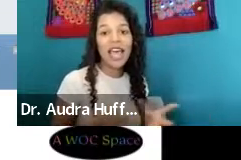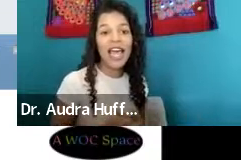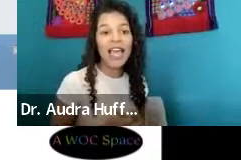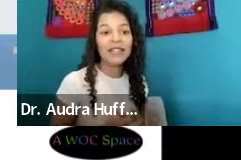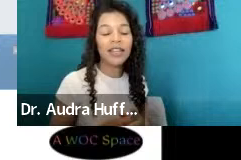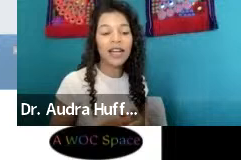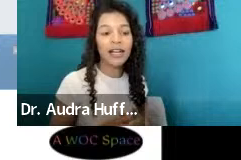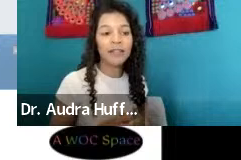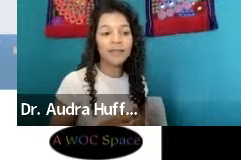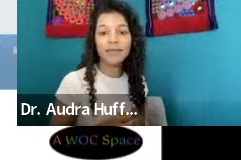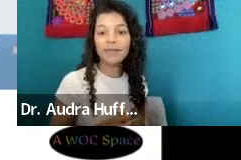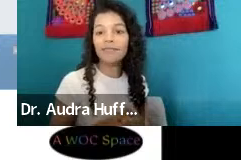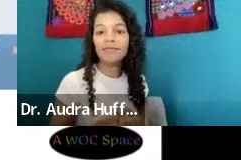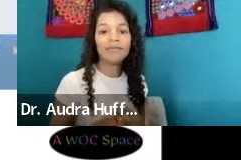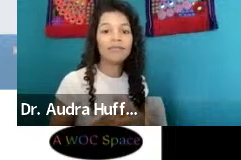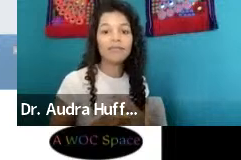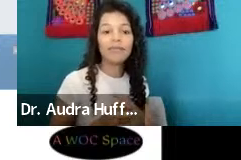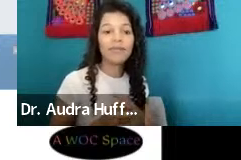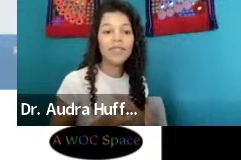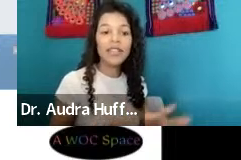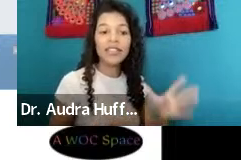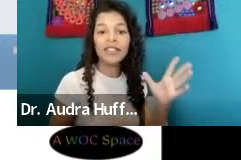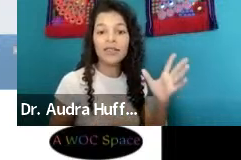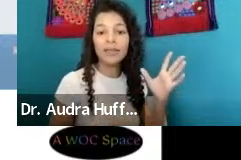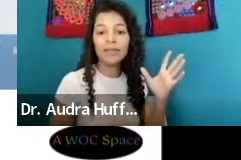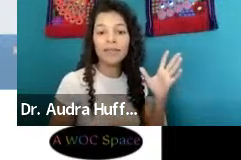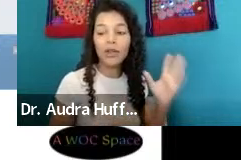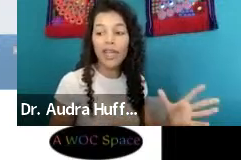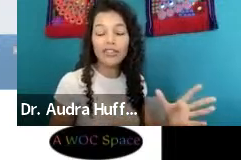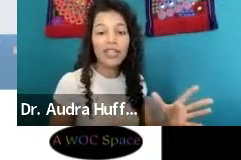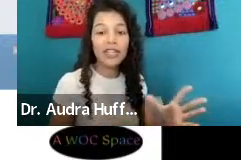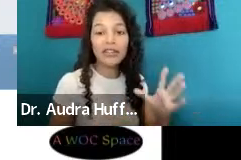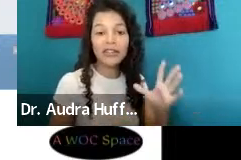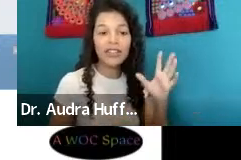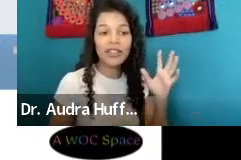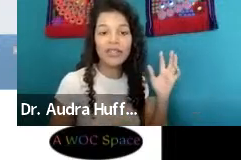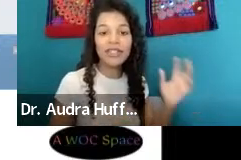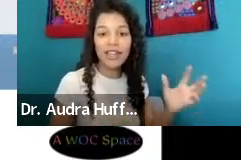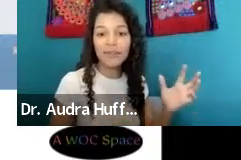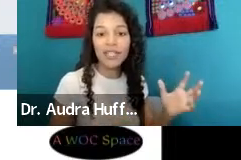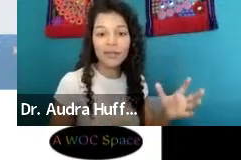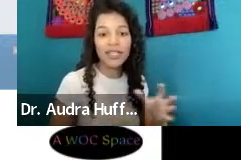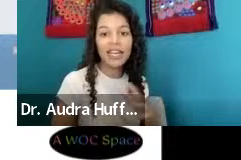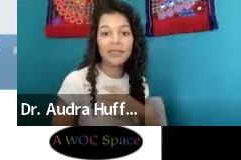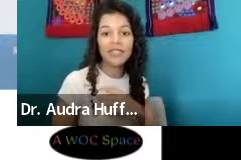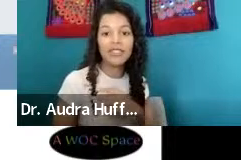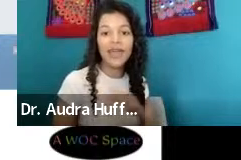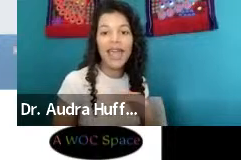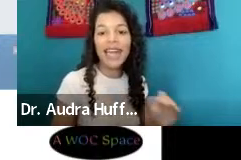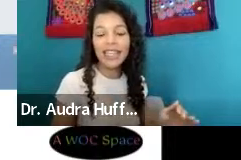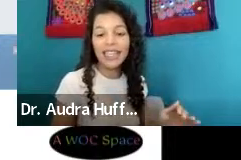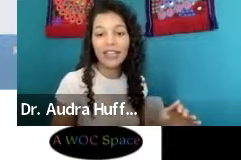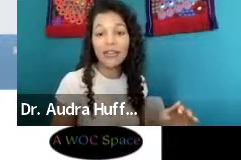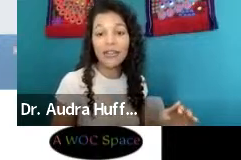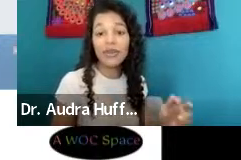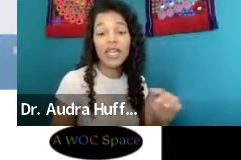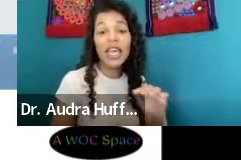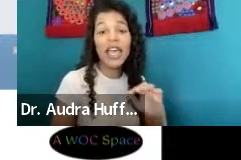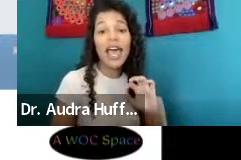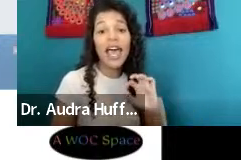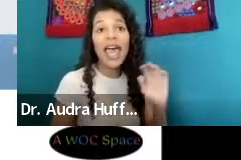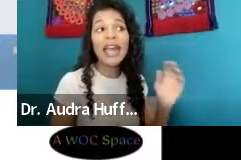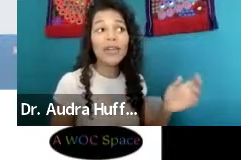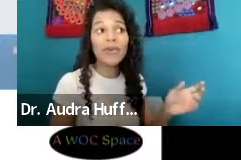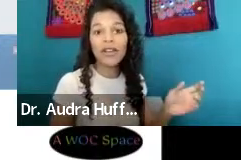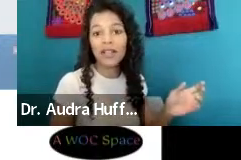right? And this equation or, you know, these steps can be adapted to anything you're